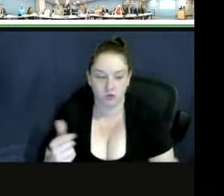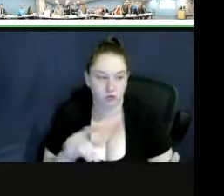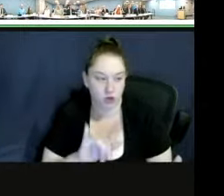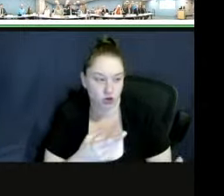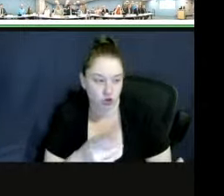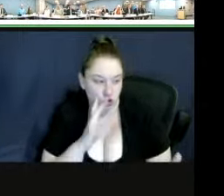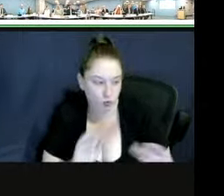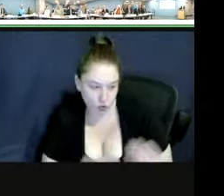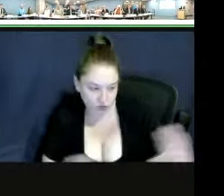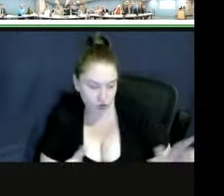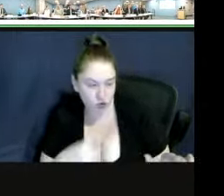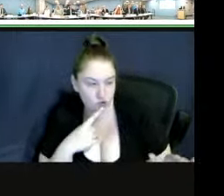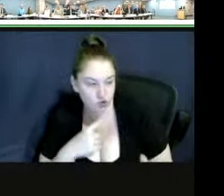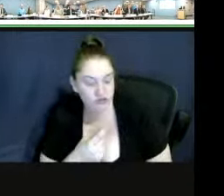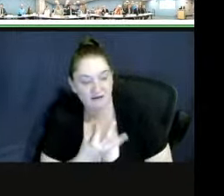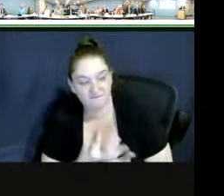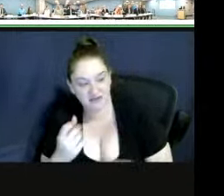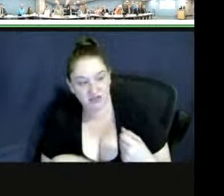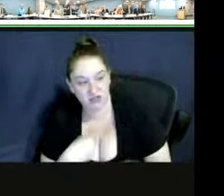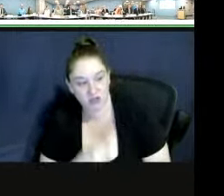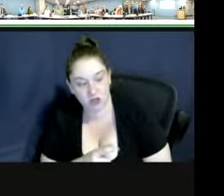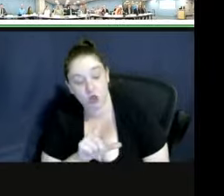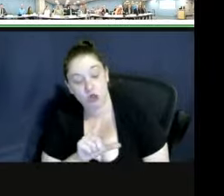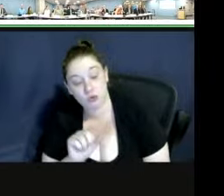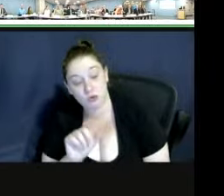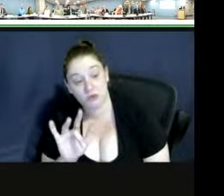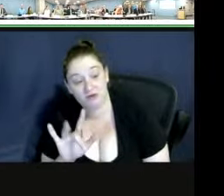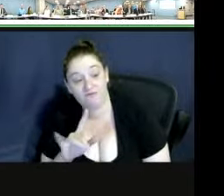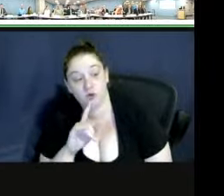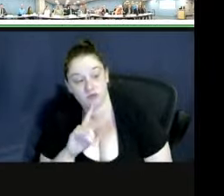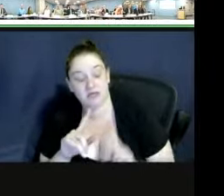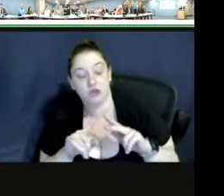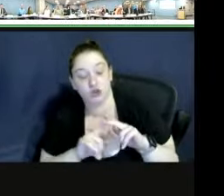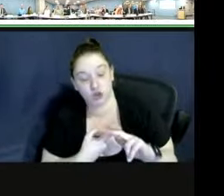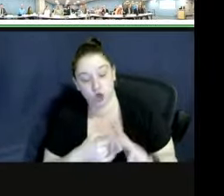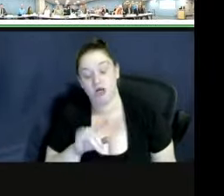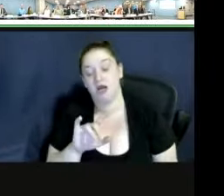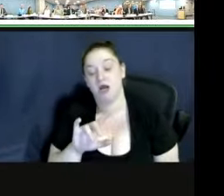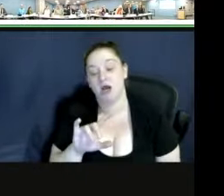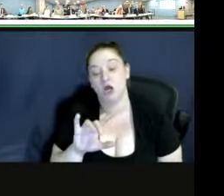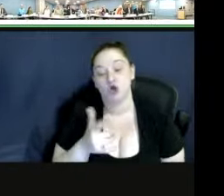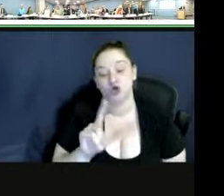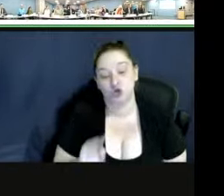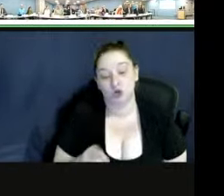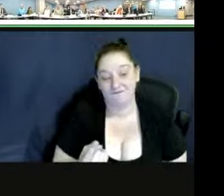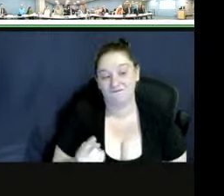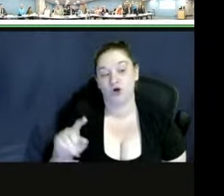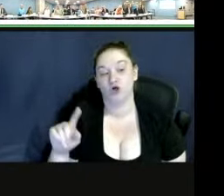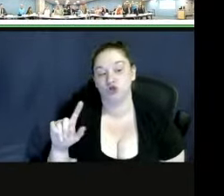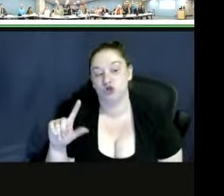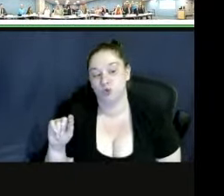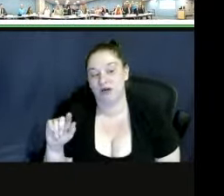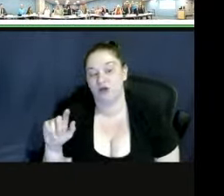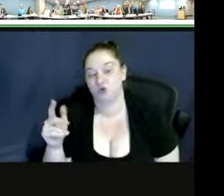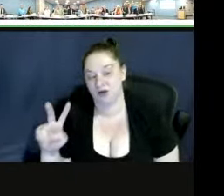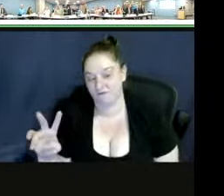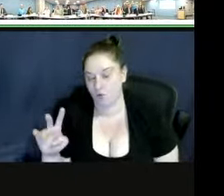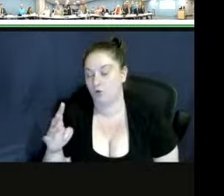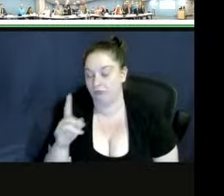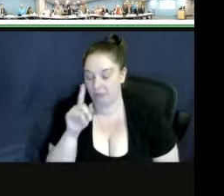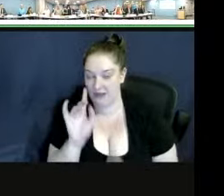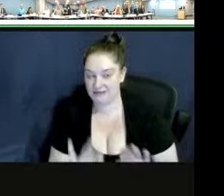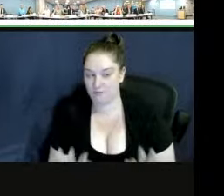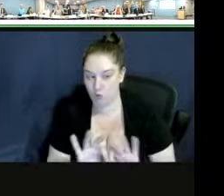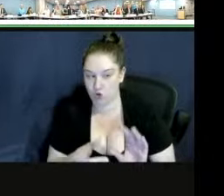when you say fiscal year 2025, you mean July 1st, 2024. Correct, yes. I think that's an important thing for people who